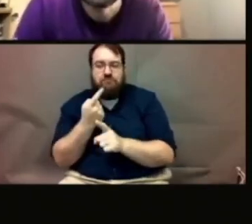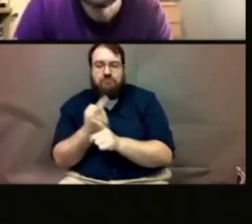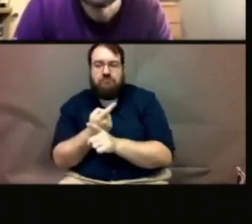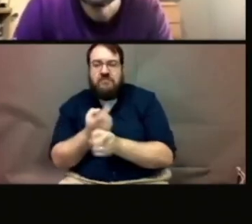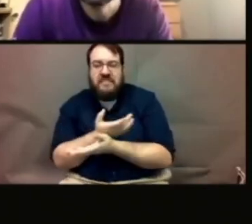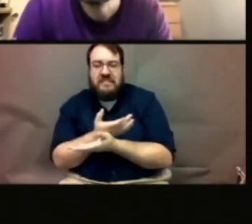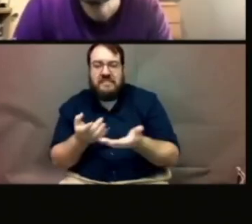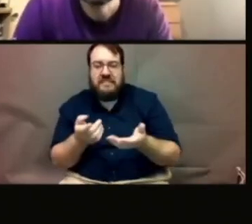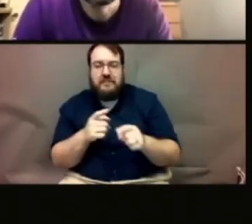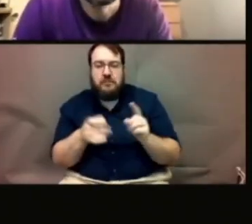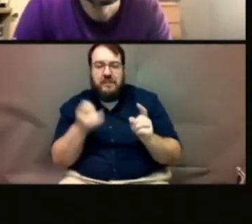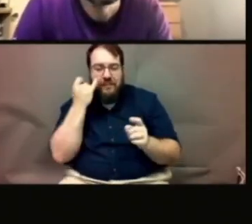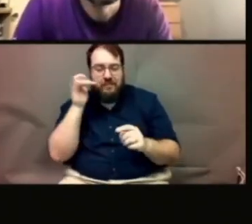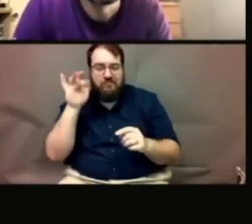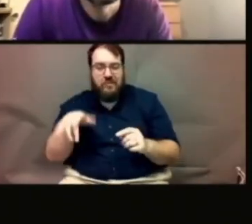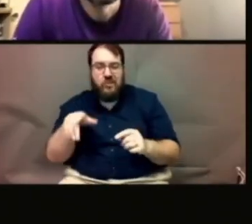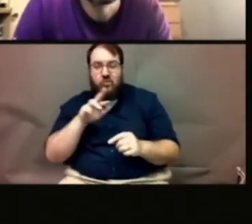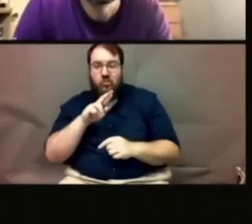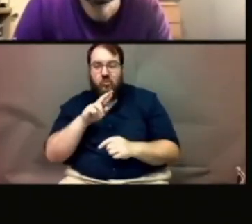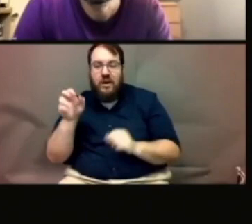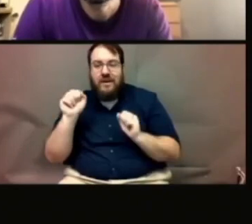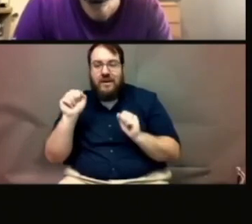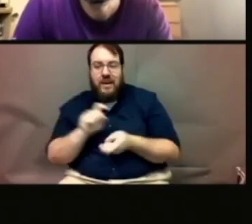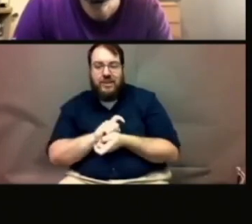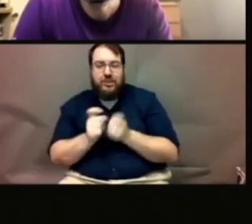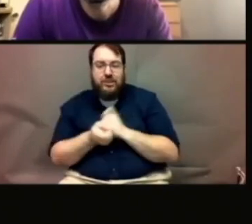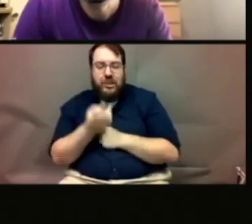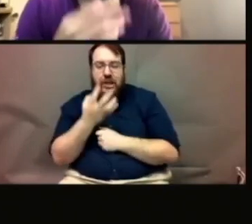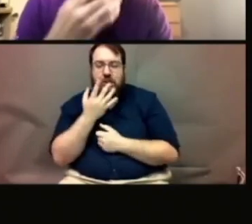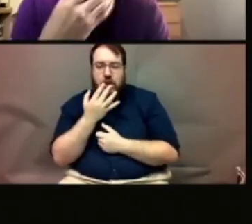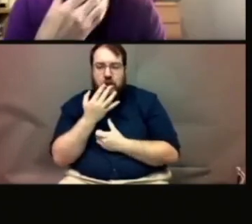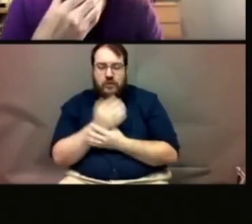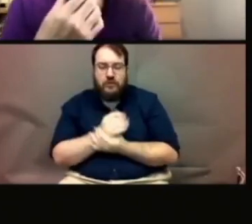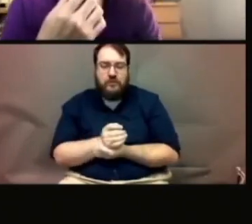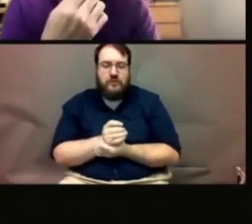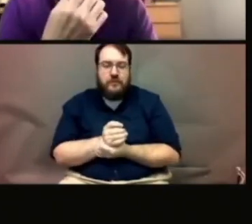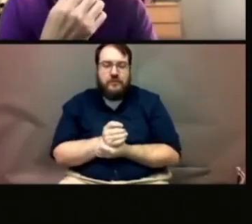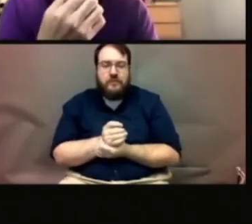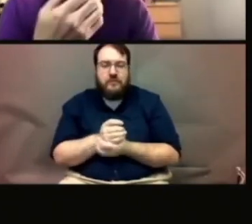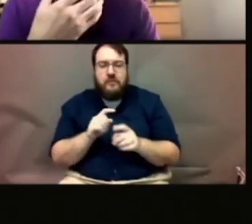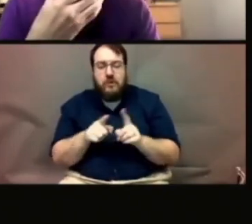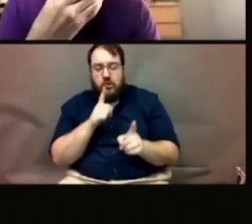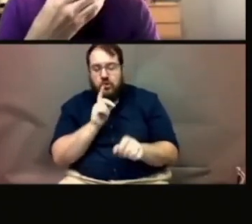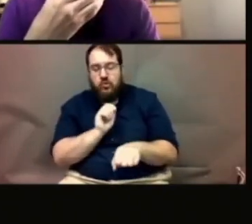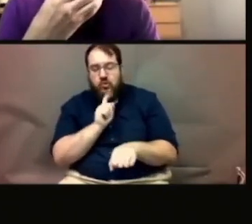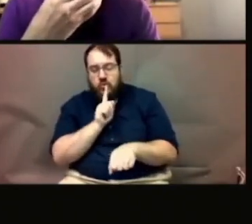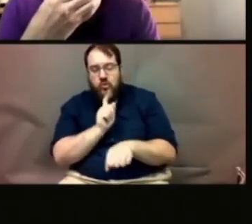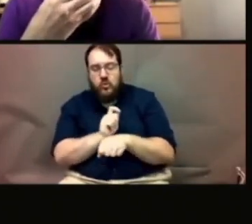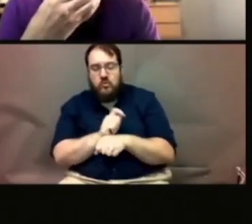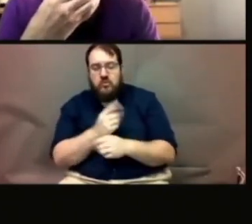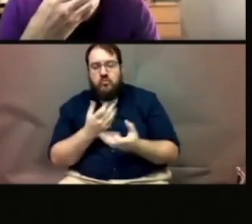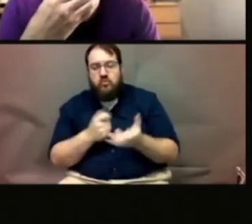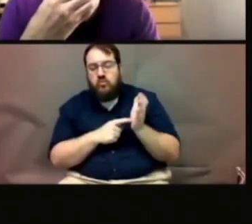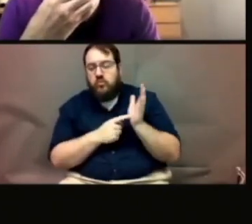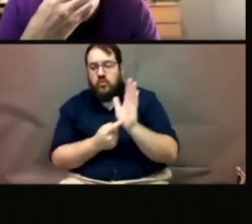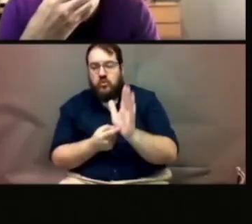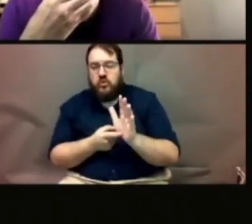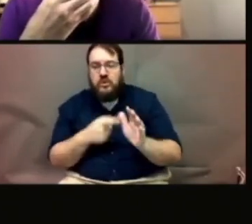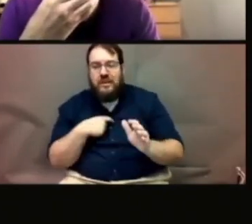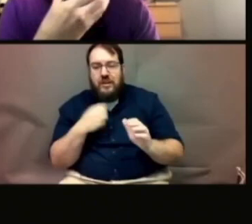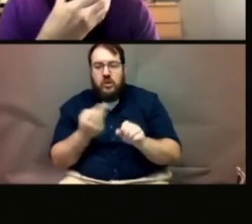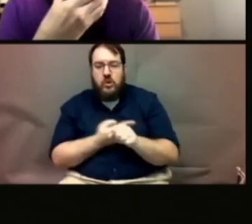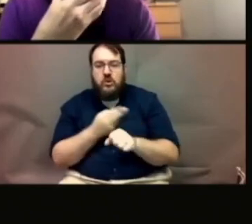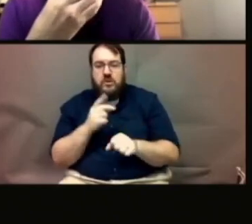but if I touch right, I can change the color. But what I really wanted to show you is that I can take my piece of